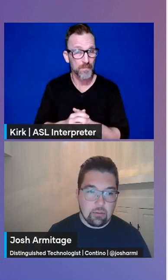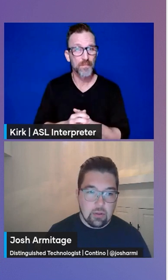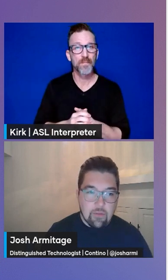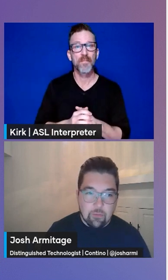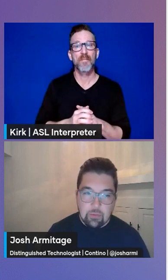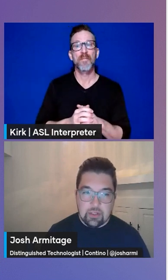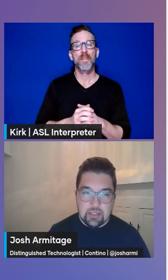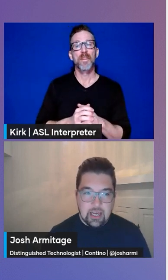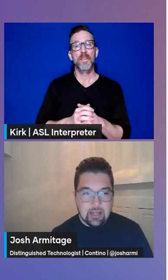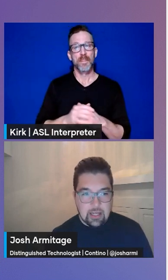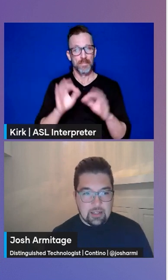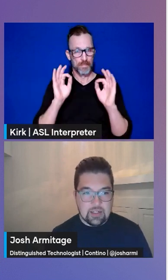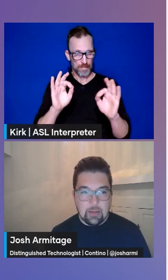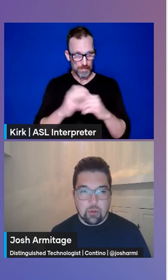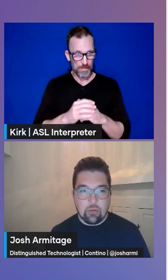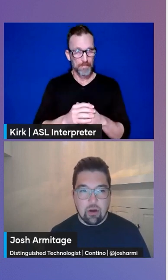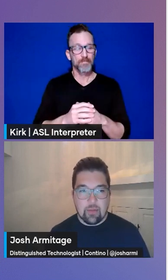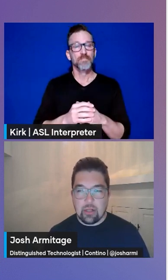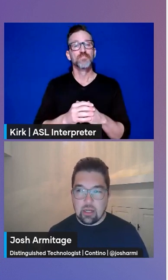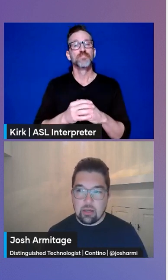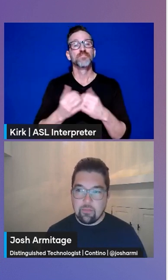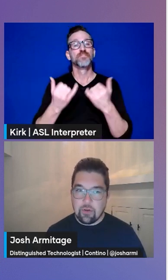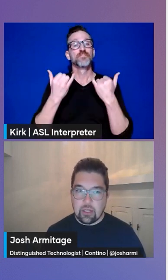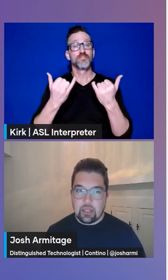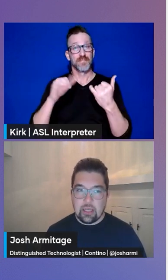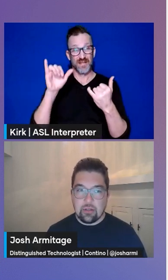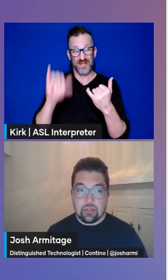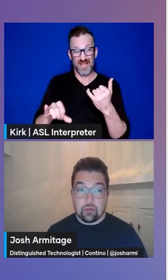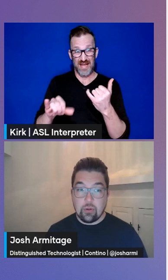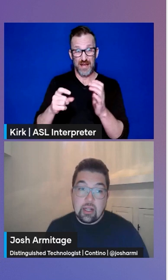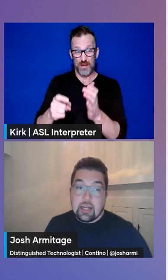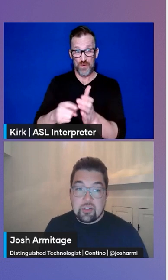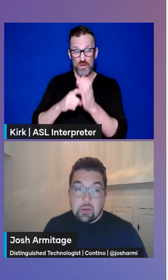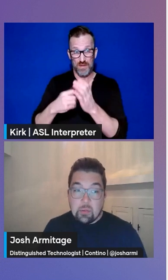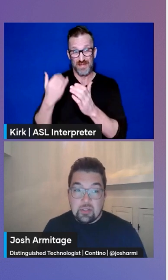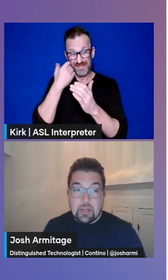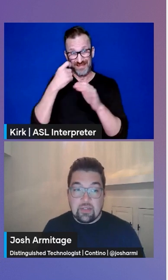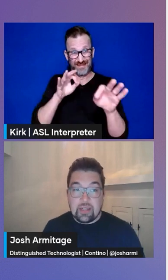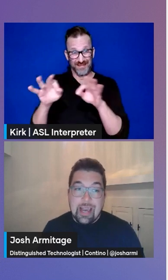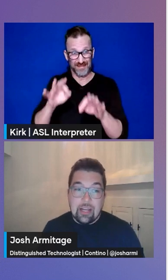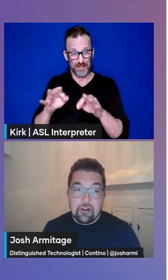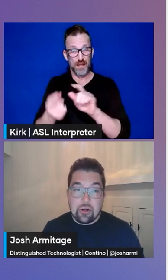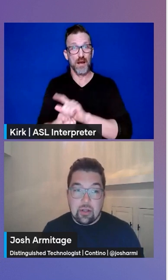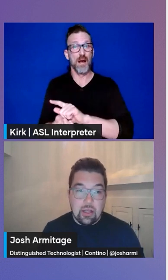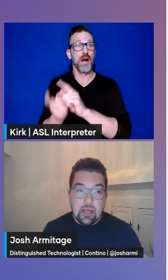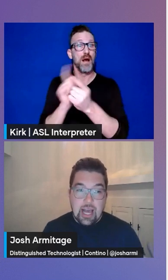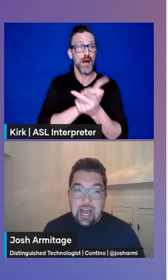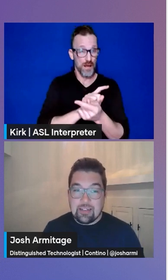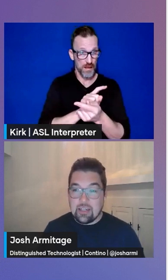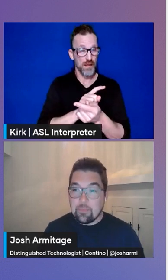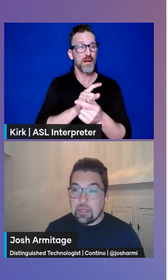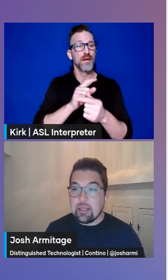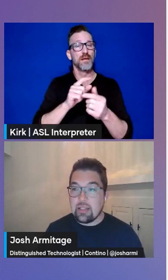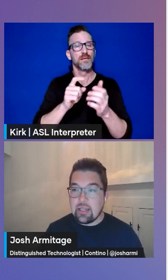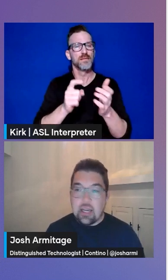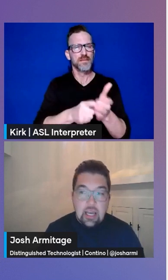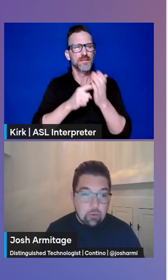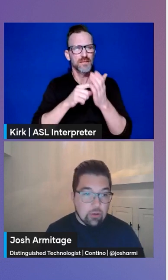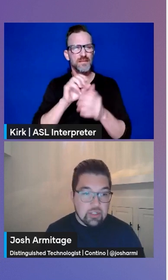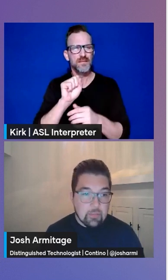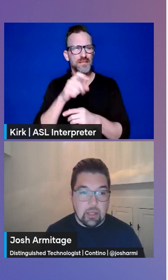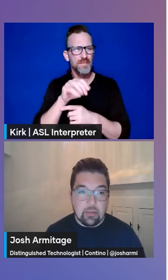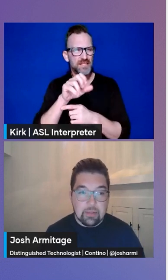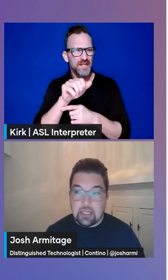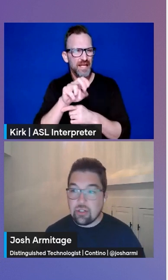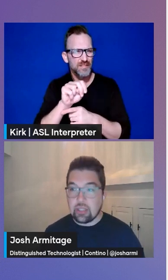Okay, if we were to take that same requirement and convert it into an executable specification as in BDD, it would